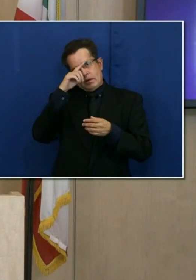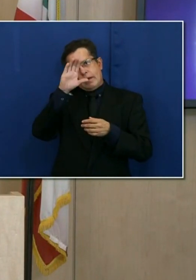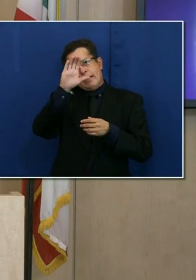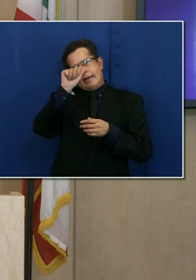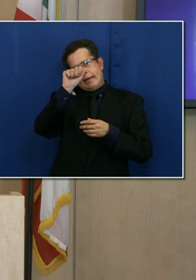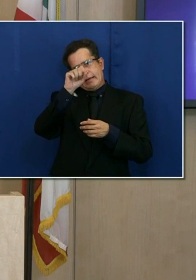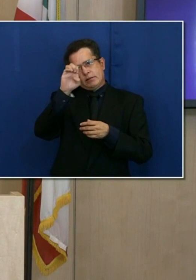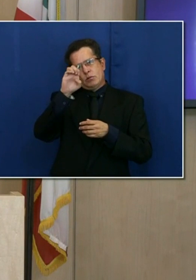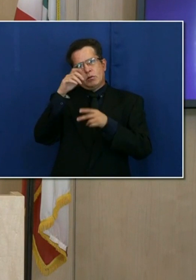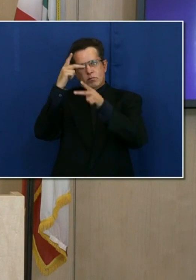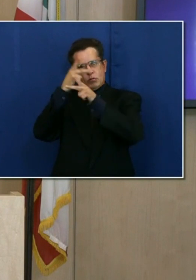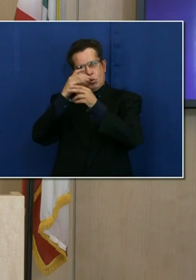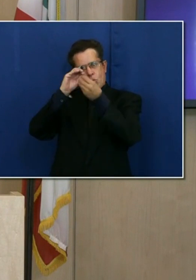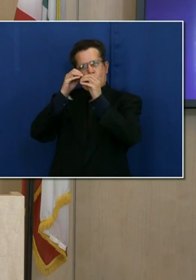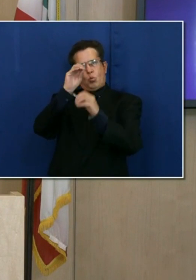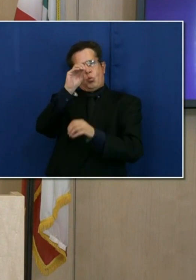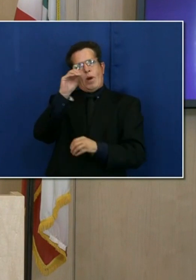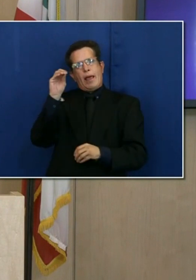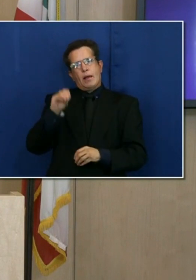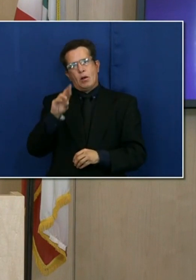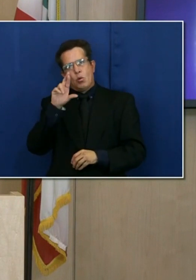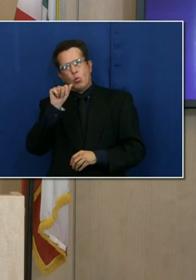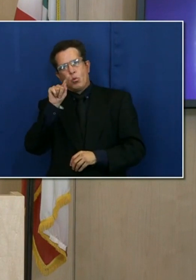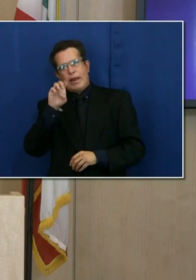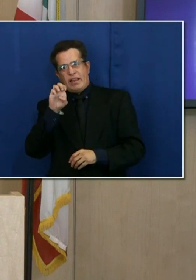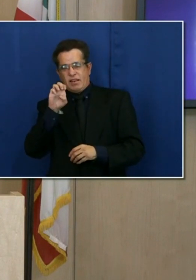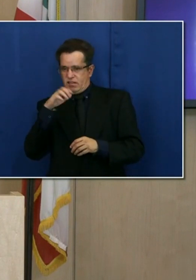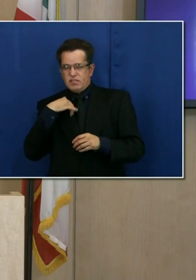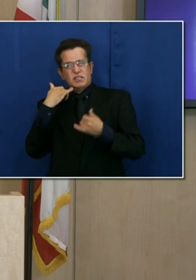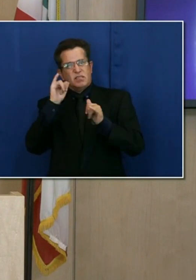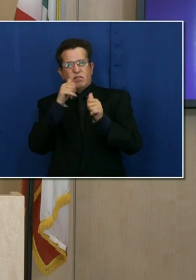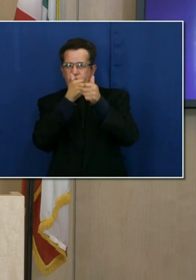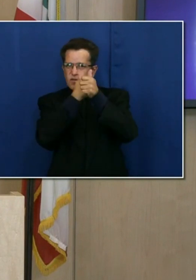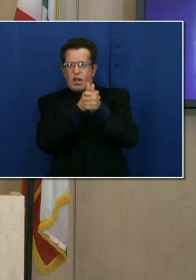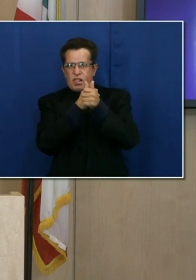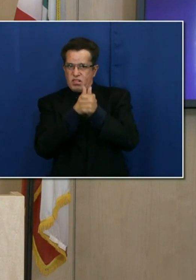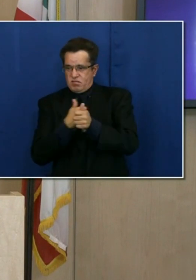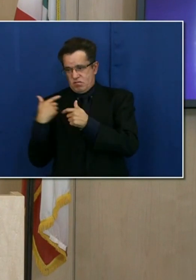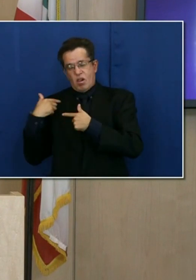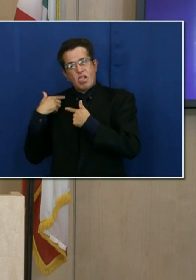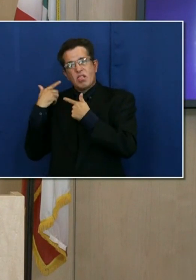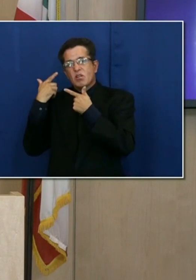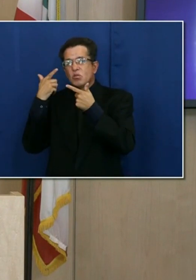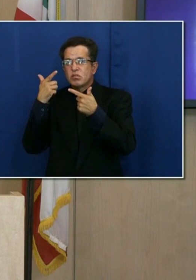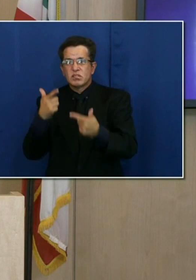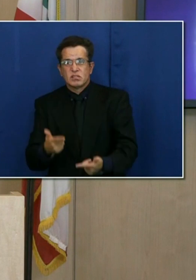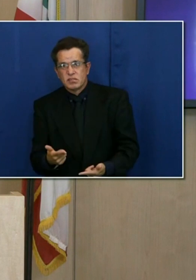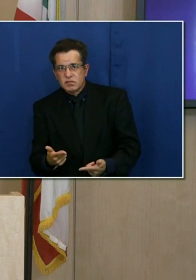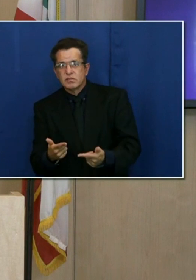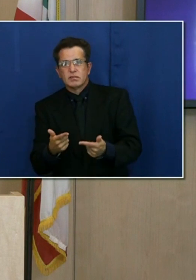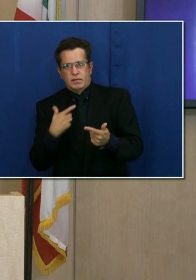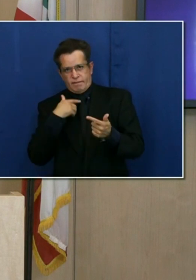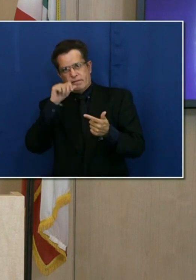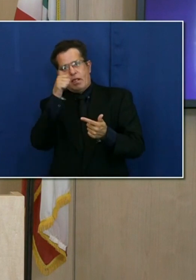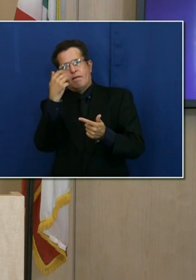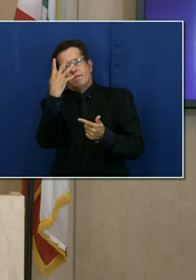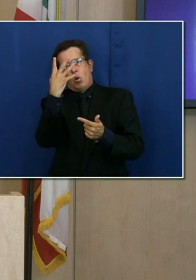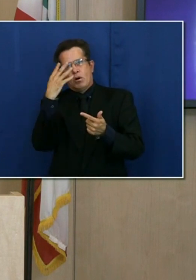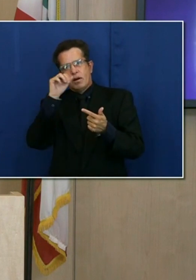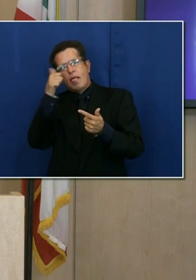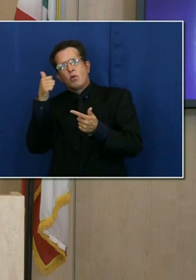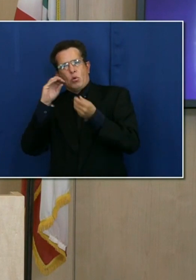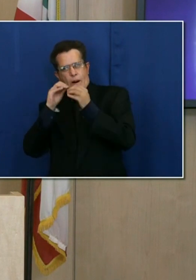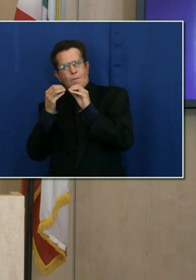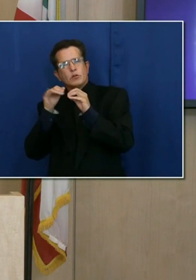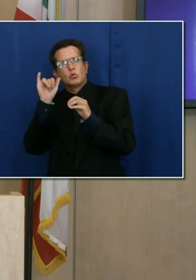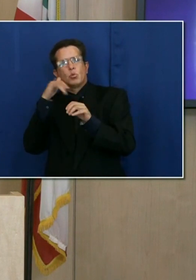testing positivity actually have been our metrics all along, in addition to about 4 other metrics that were focused